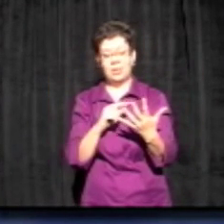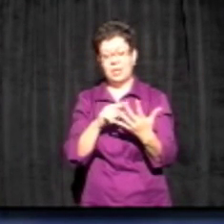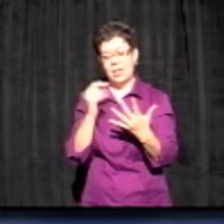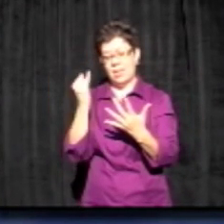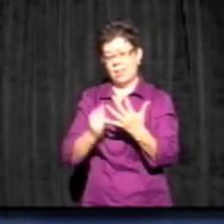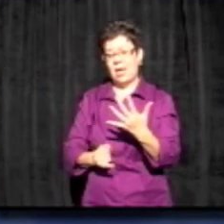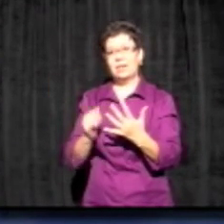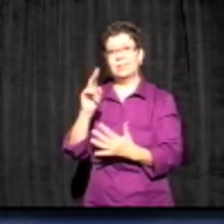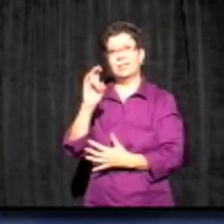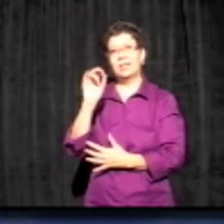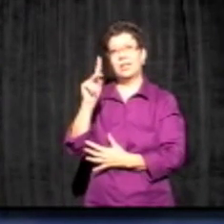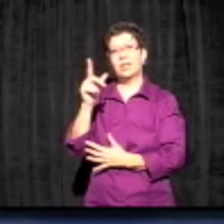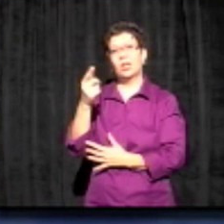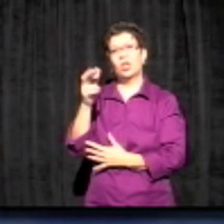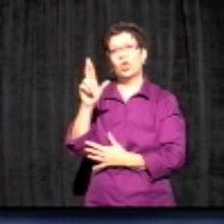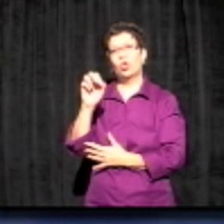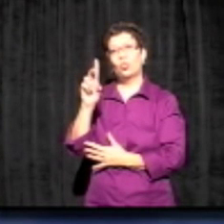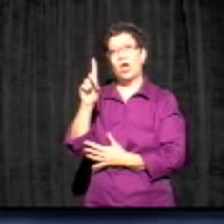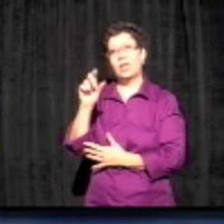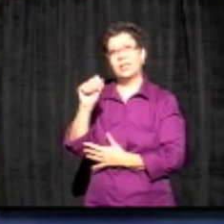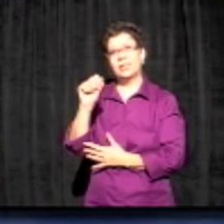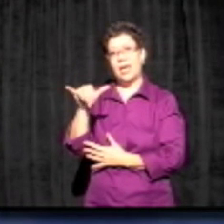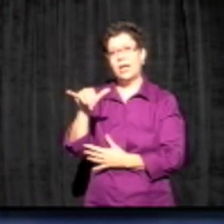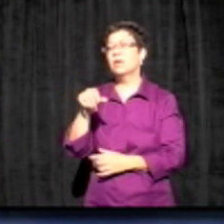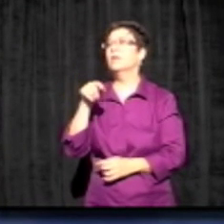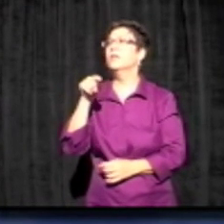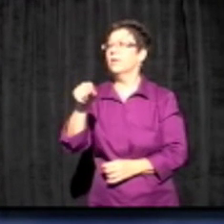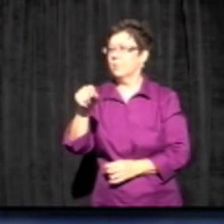Grande, who